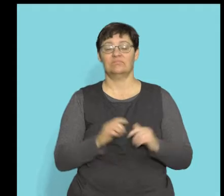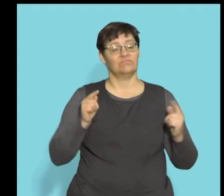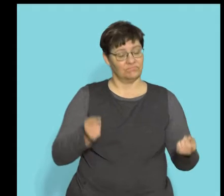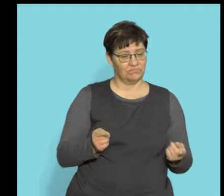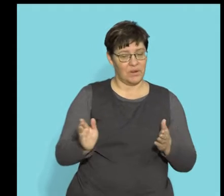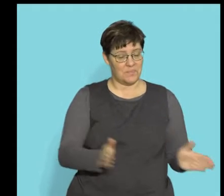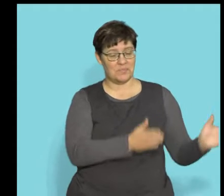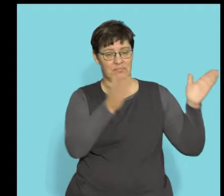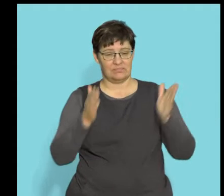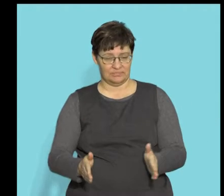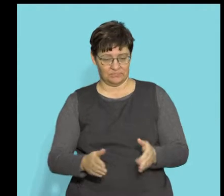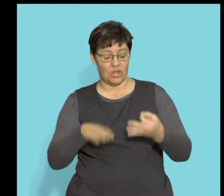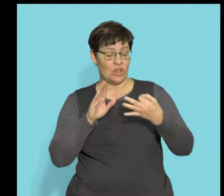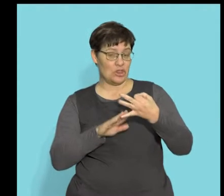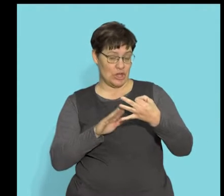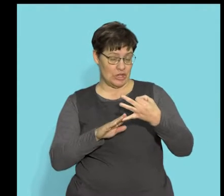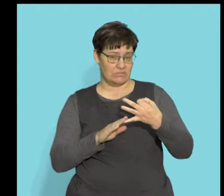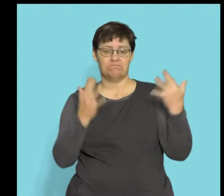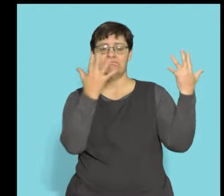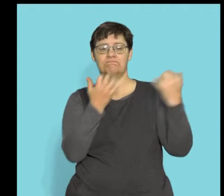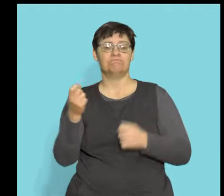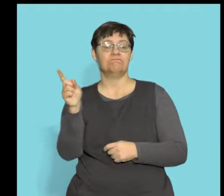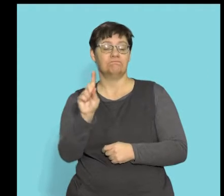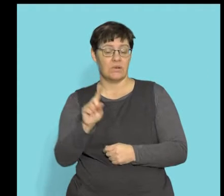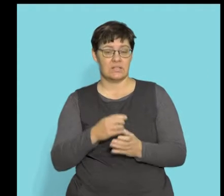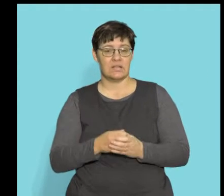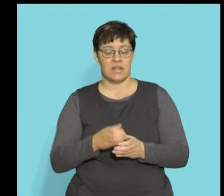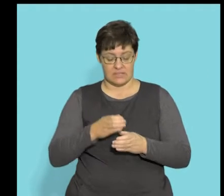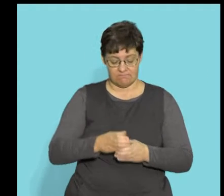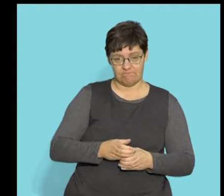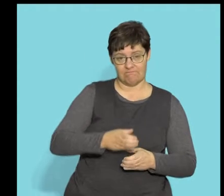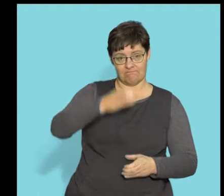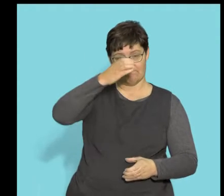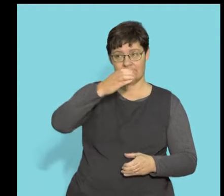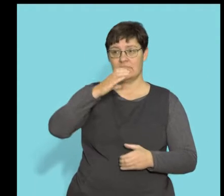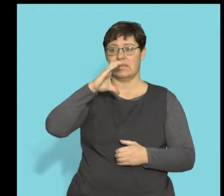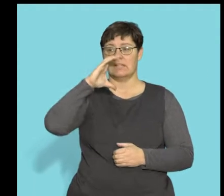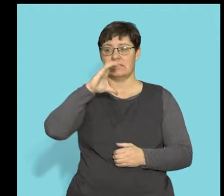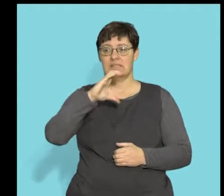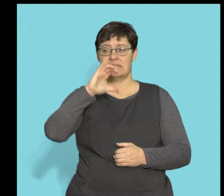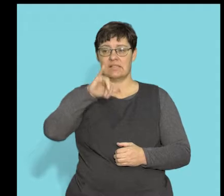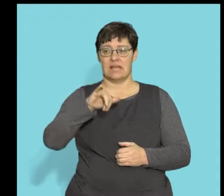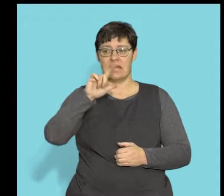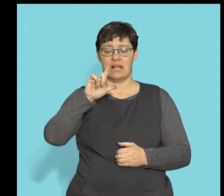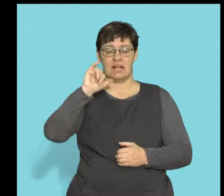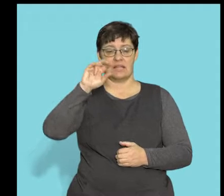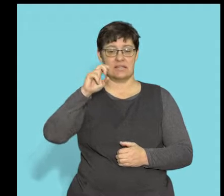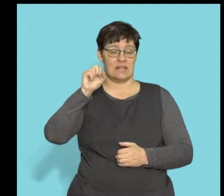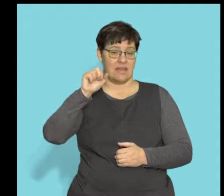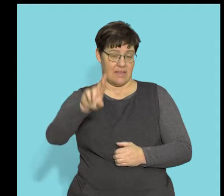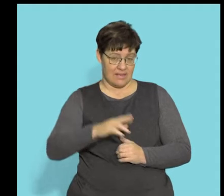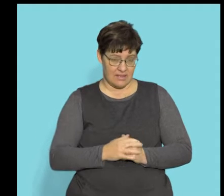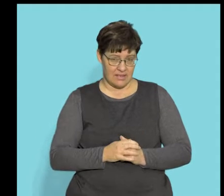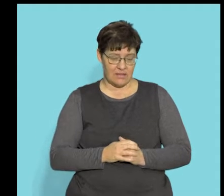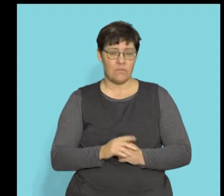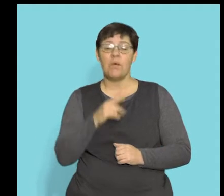So we are now going to calculate the volume of a cylinder. The volume of the cylinder is found by